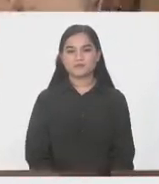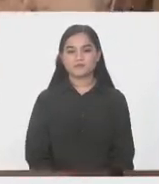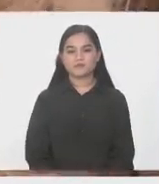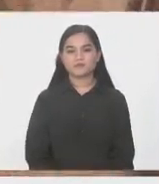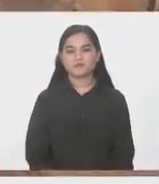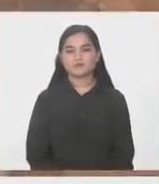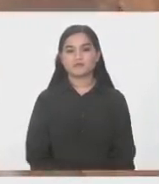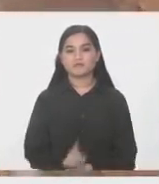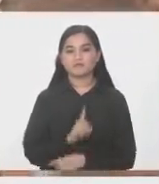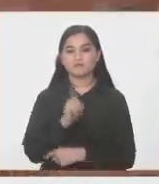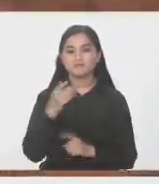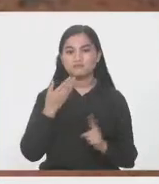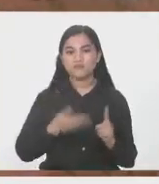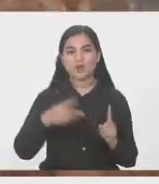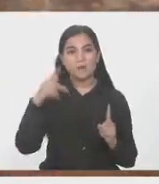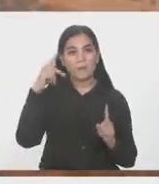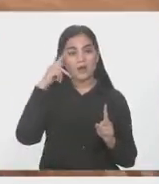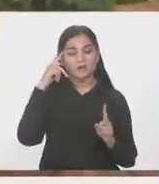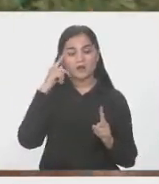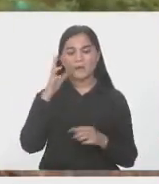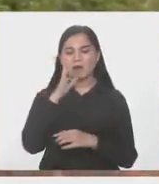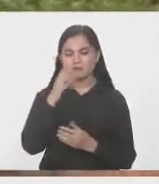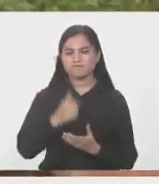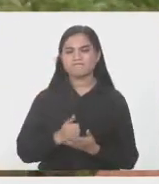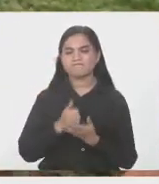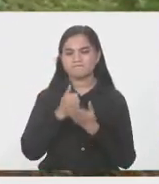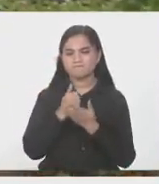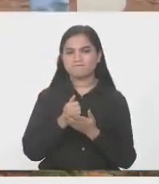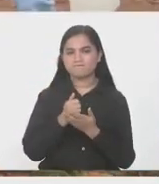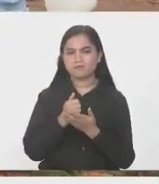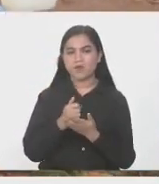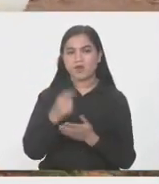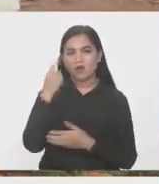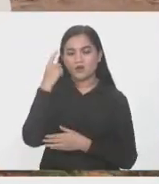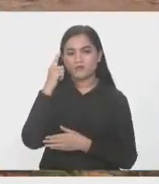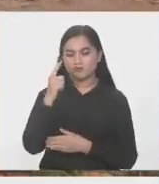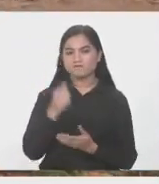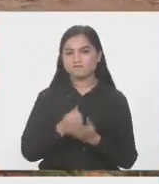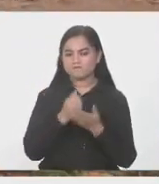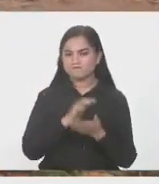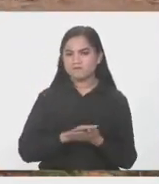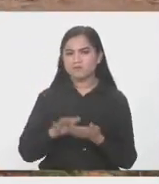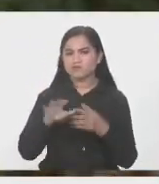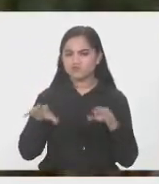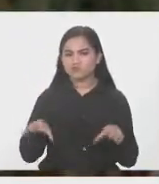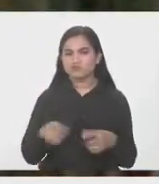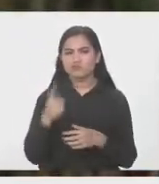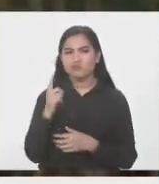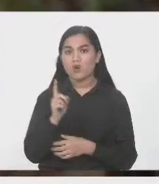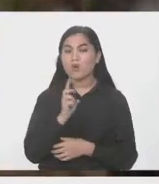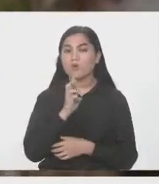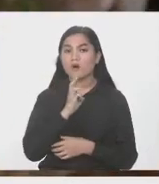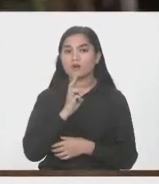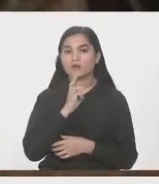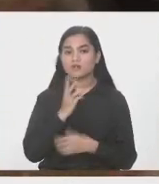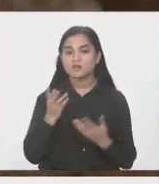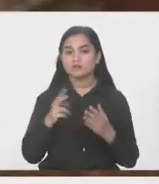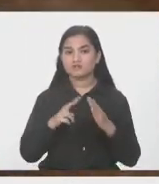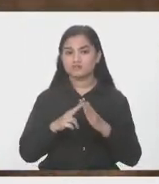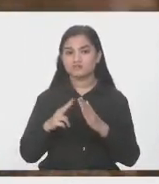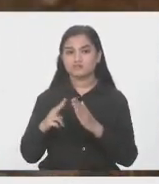Patrick tries to help his mama in every way he can, even in doing household chores like fetching water from the village